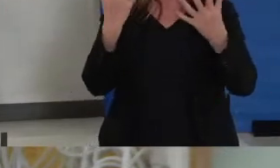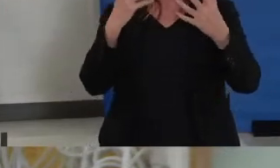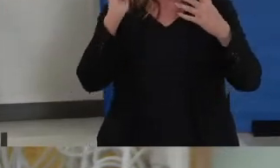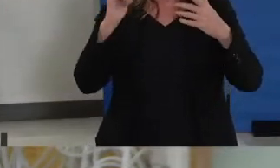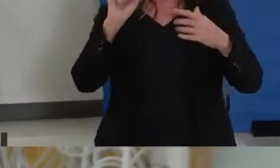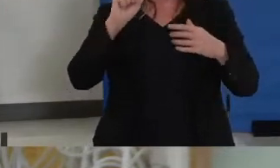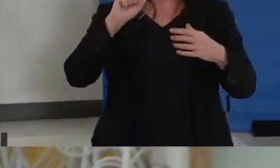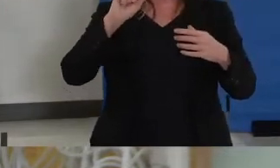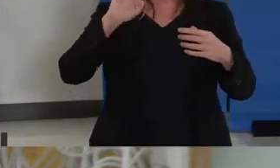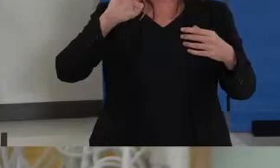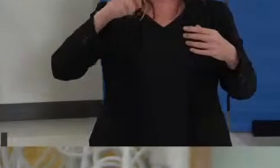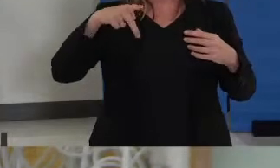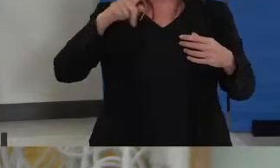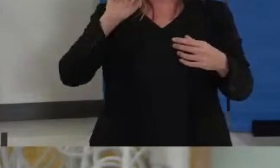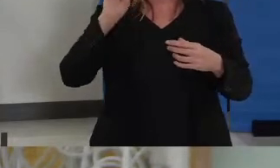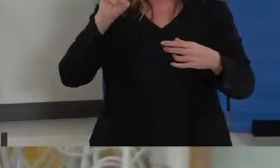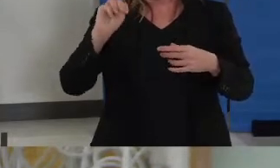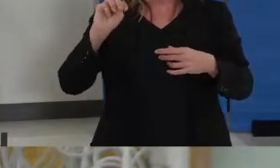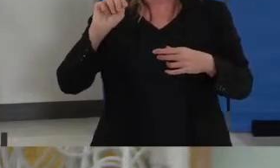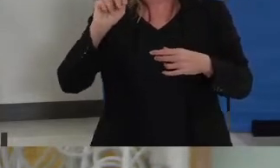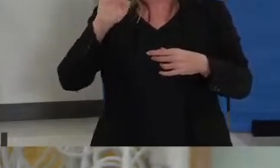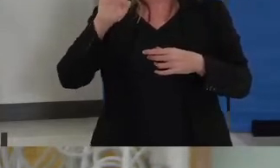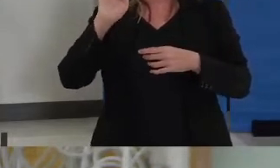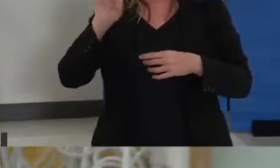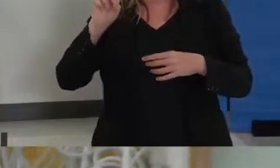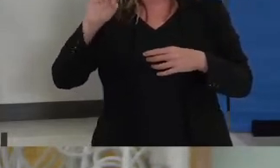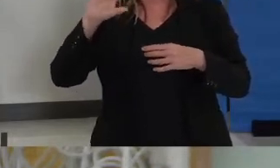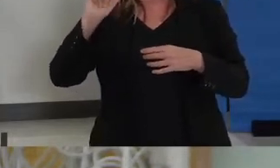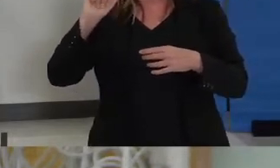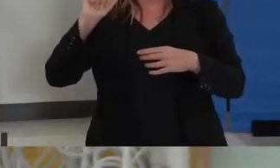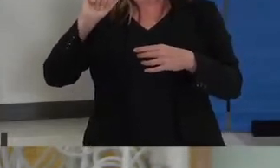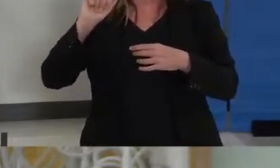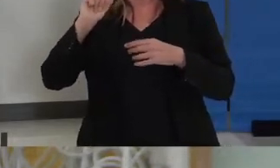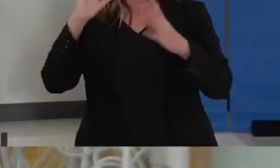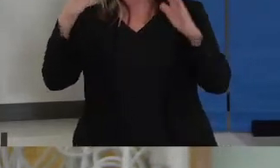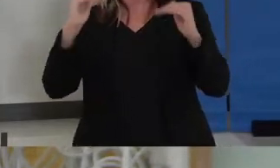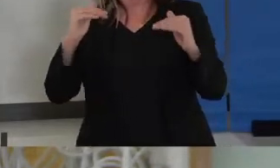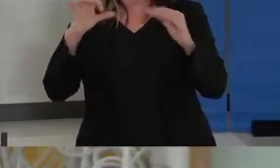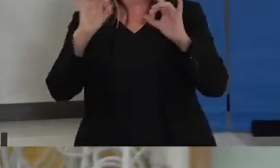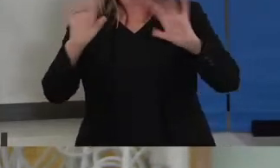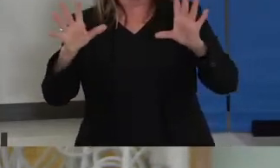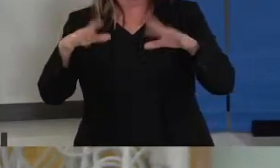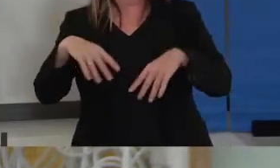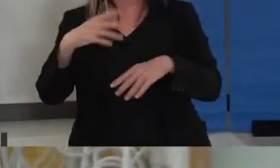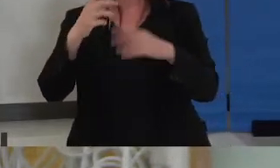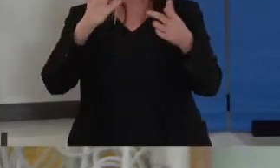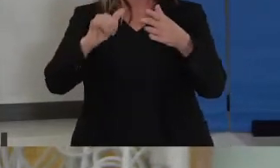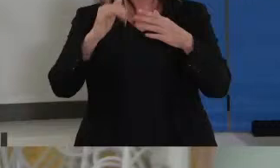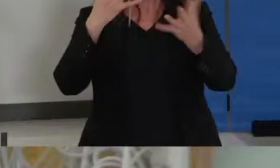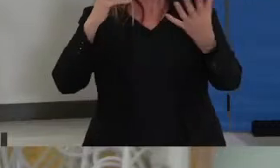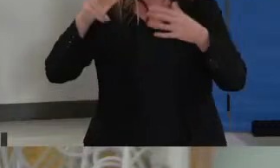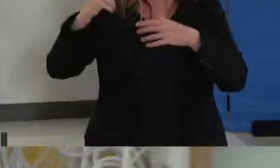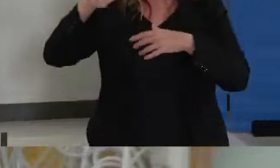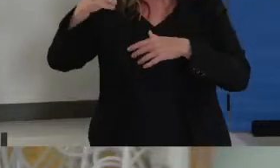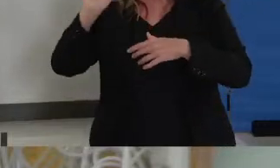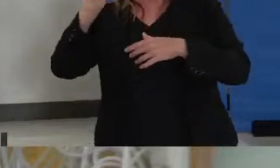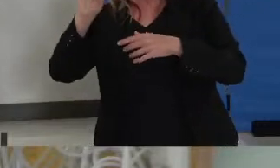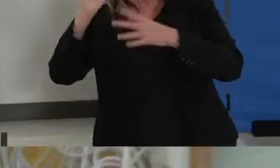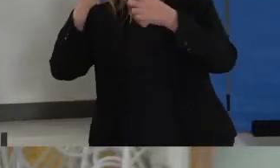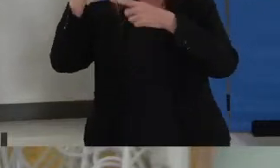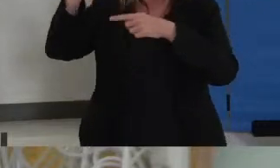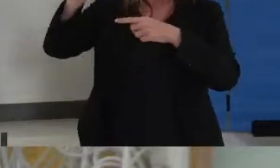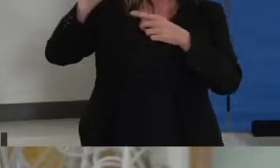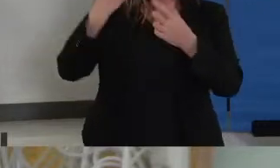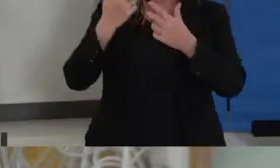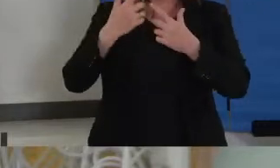bed capacity, something vitally needed. And then it allows us to take Third Avenue, another piece of the component, to build